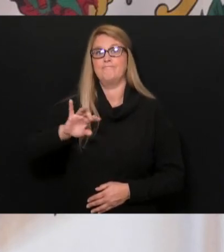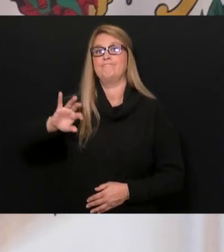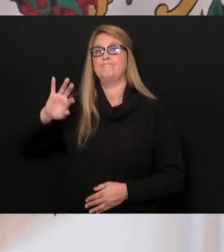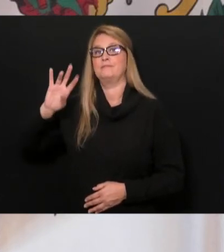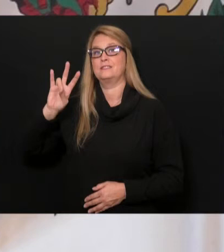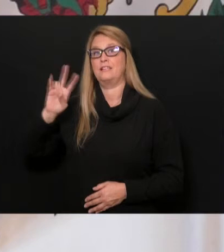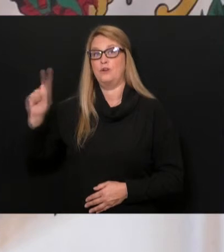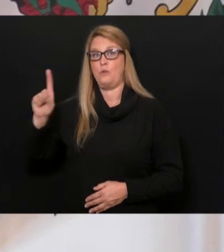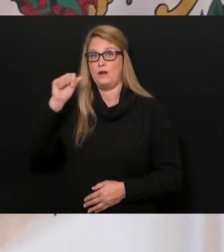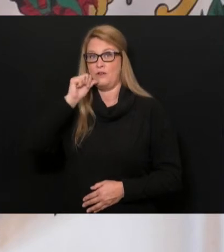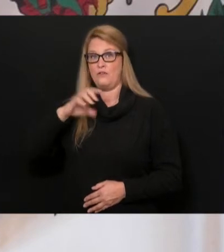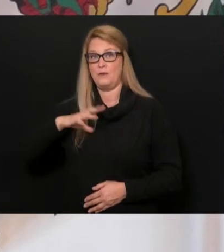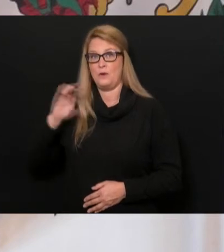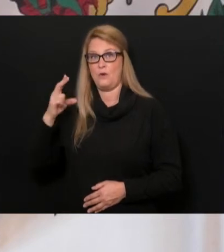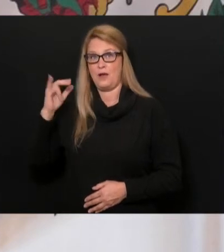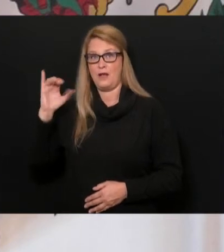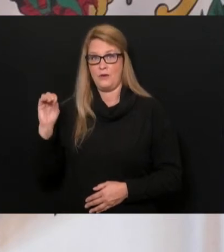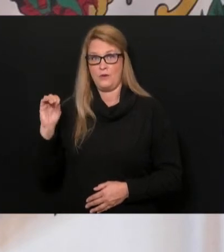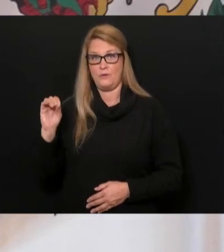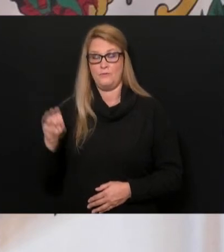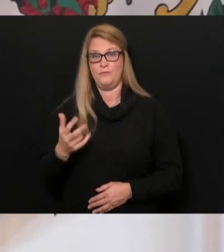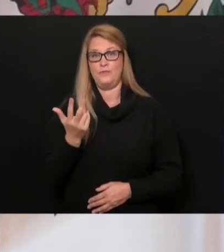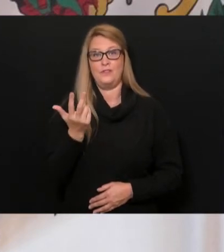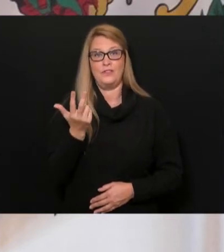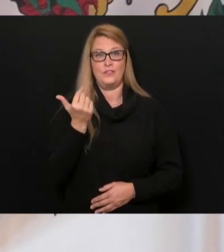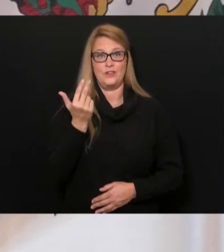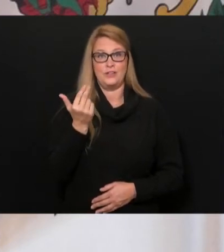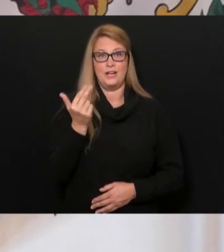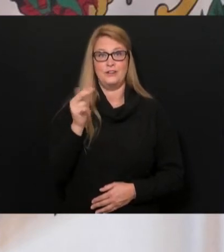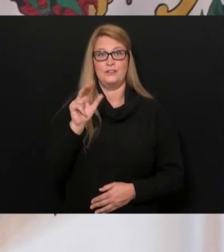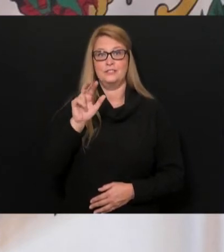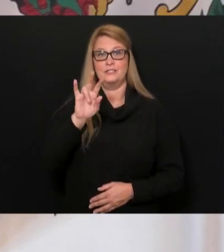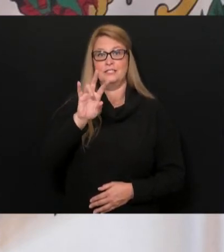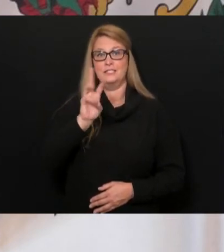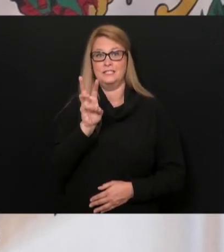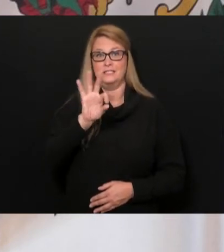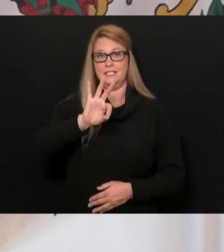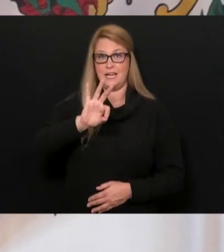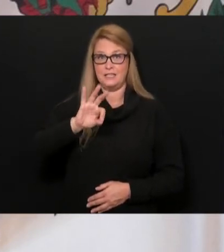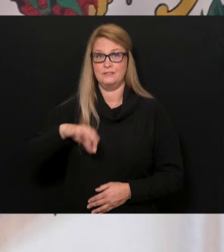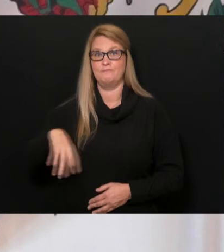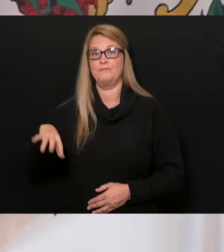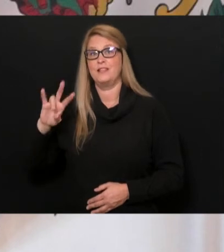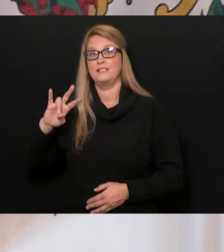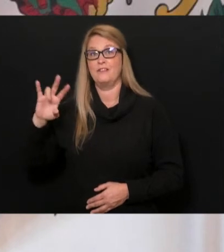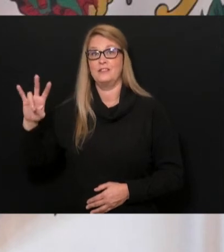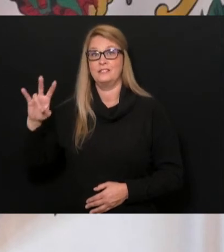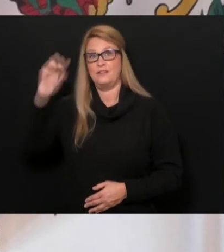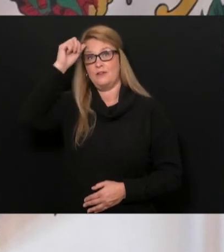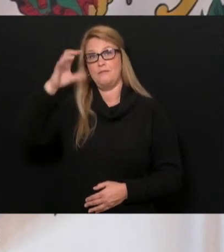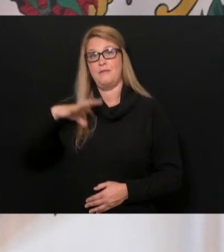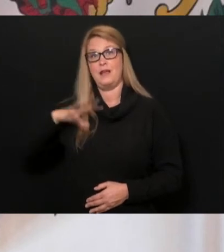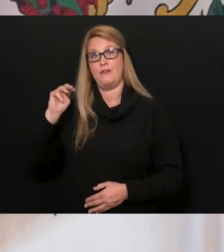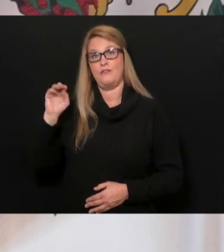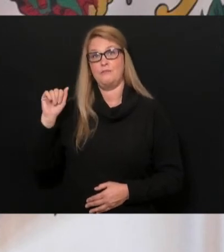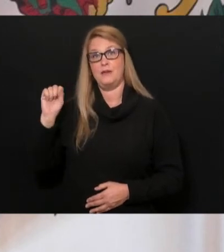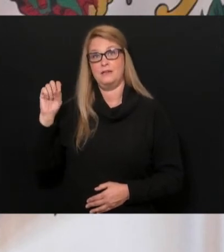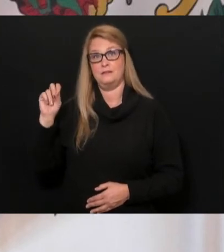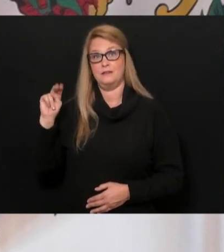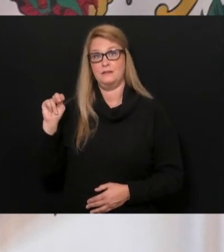71-year-old female from Ohio County. Our 1,369th death is a 77-year-old male from Mason